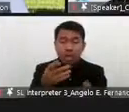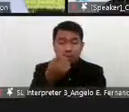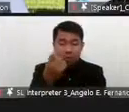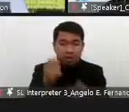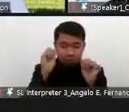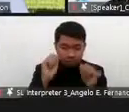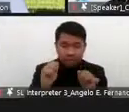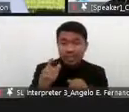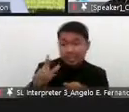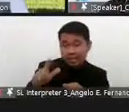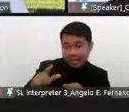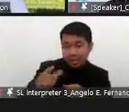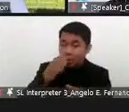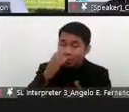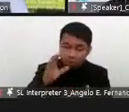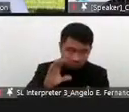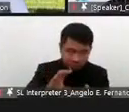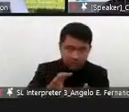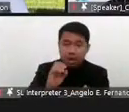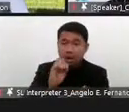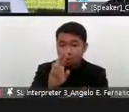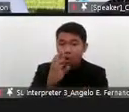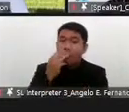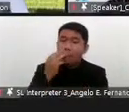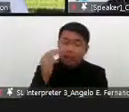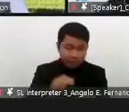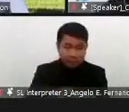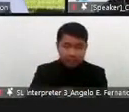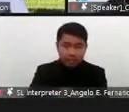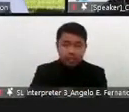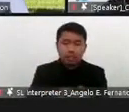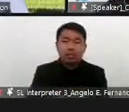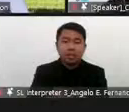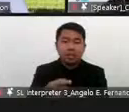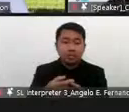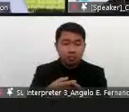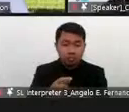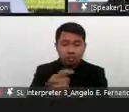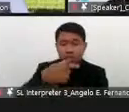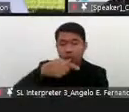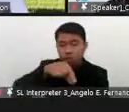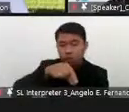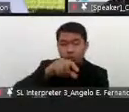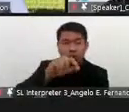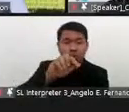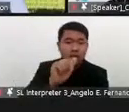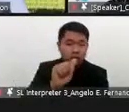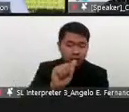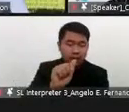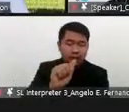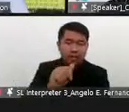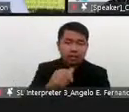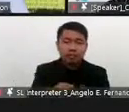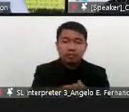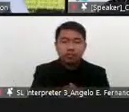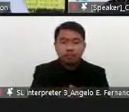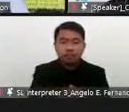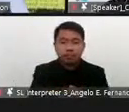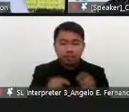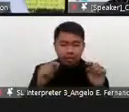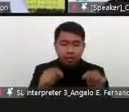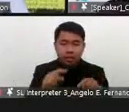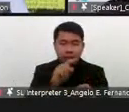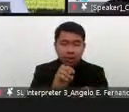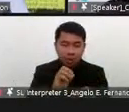still send them through the Zoom chat and the Q&A portion of this in the Zoom.